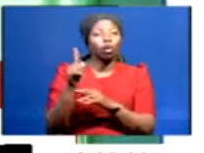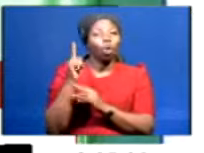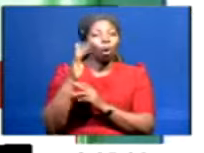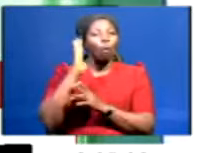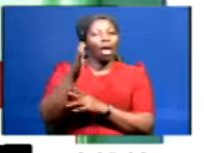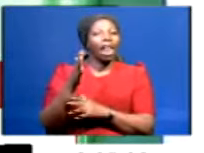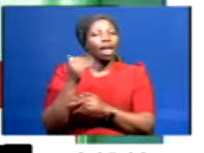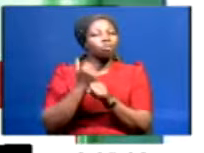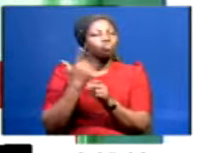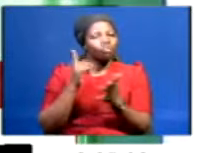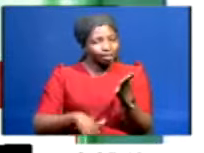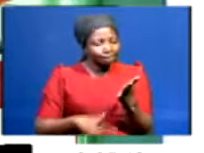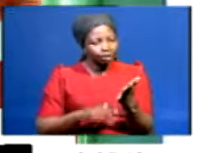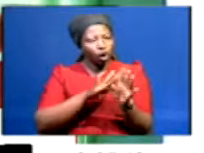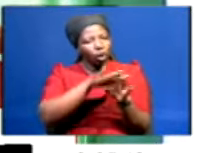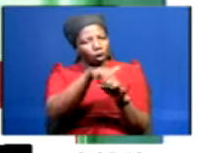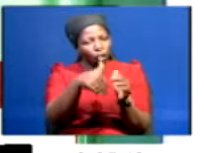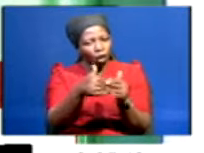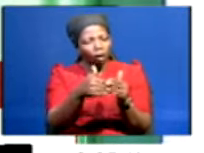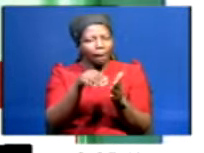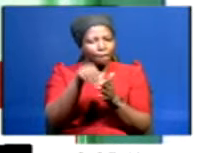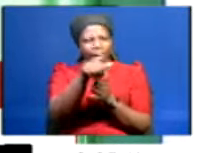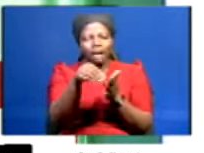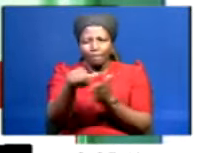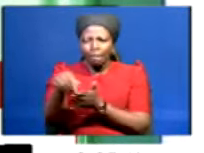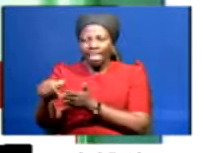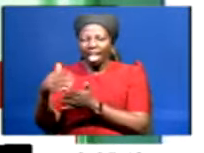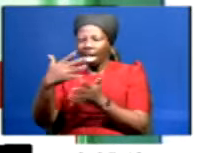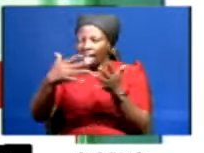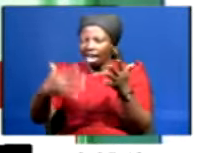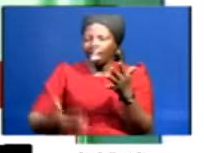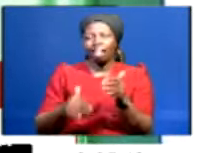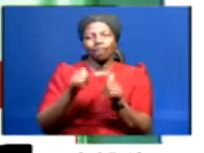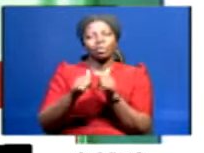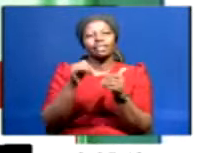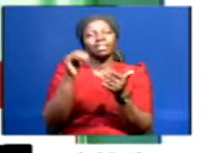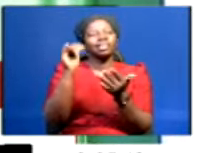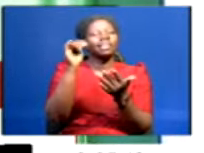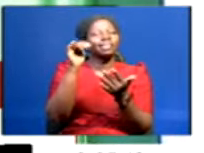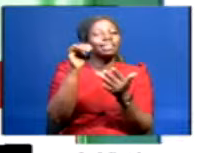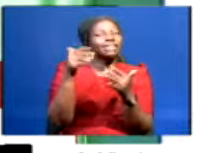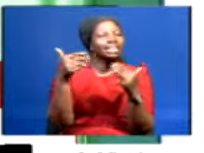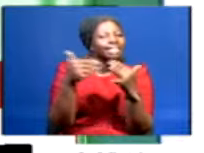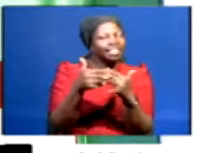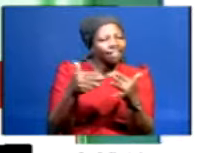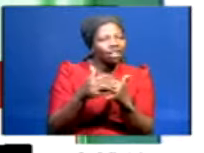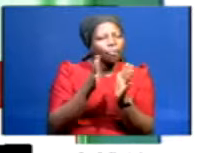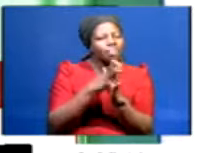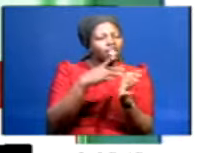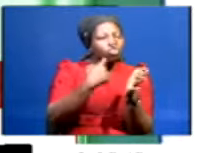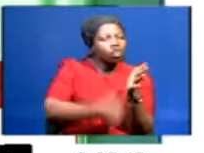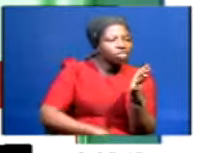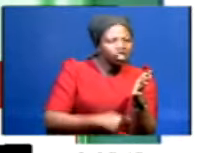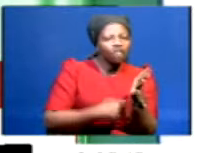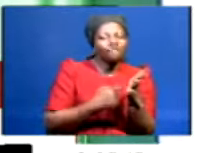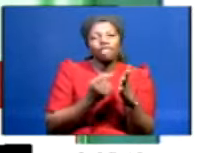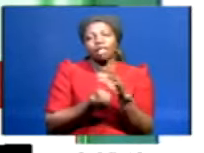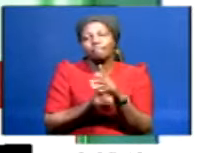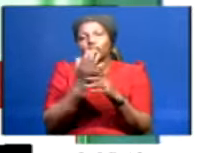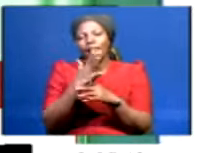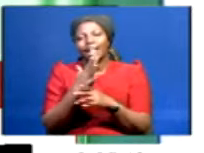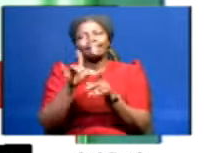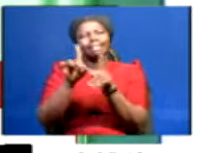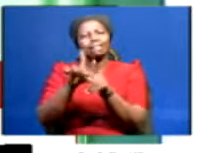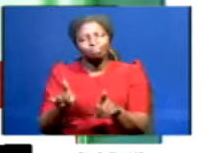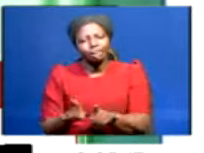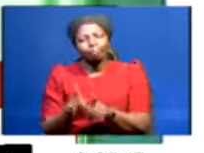ile malipo nyingi ambayo inaharibu bei ya miraa na kuweka duni ile